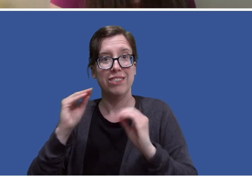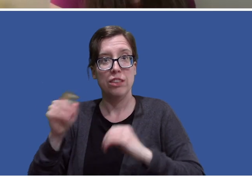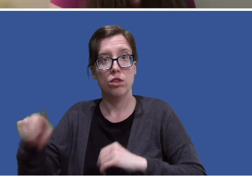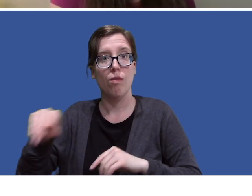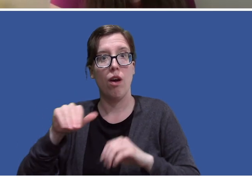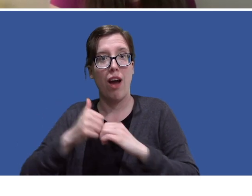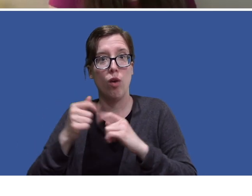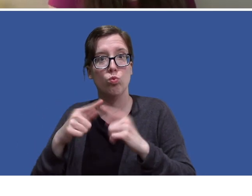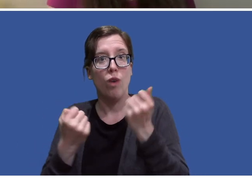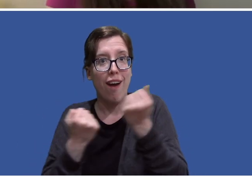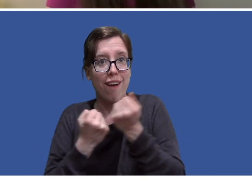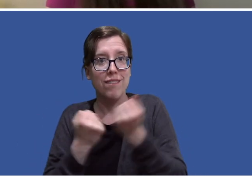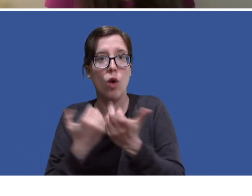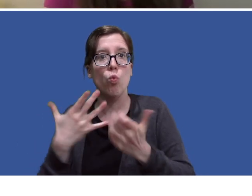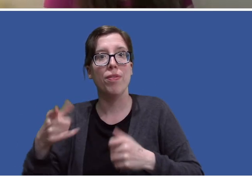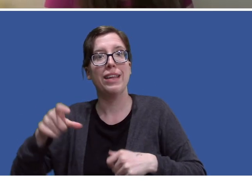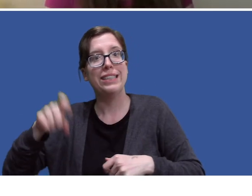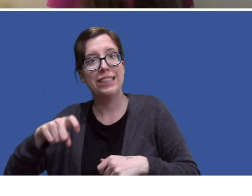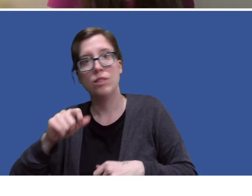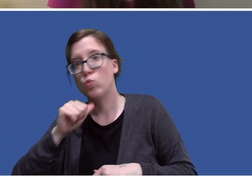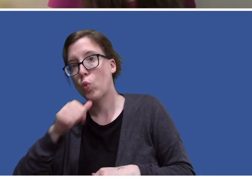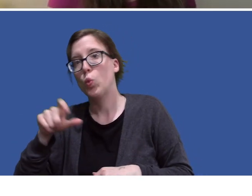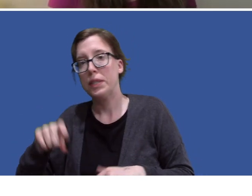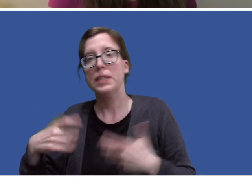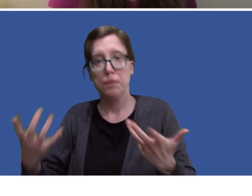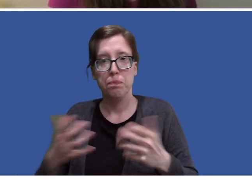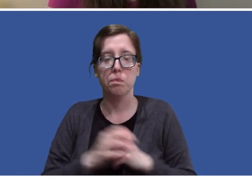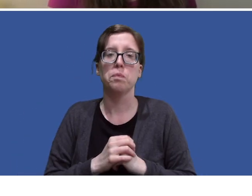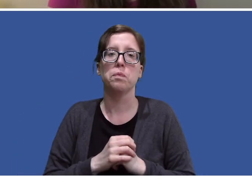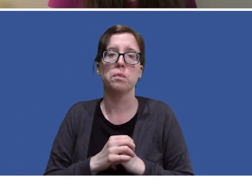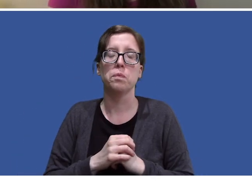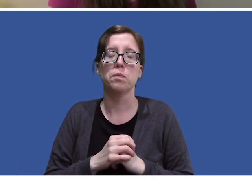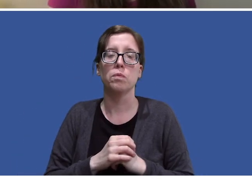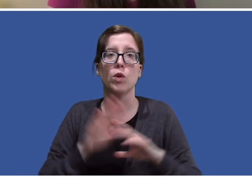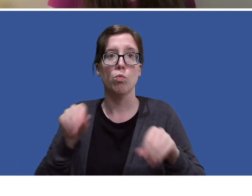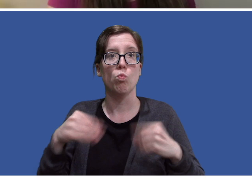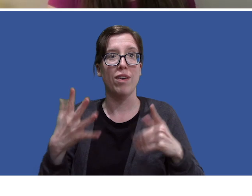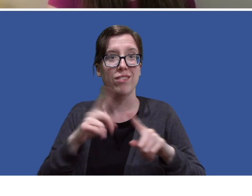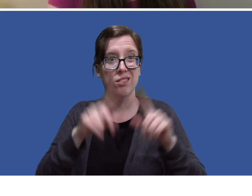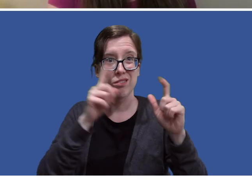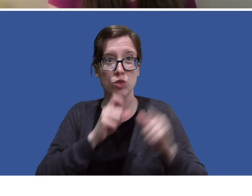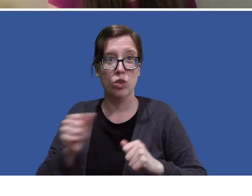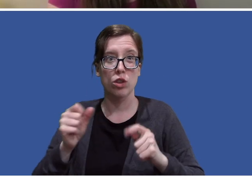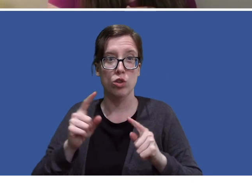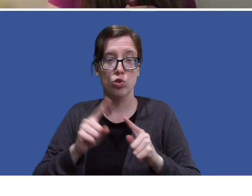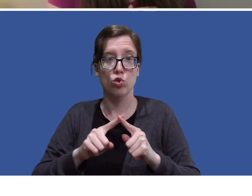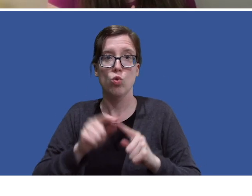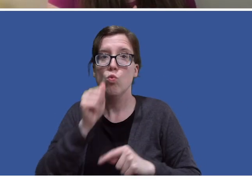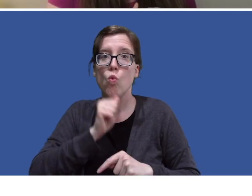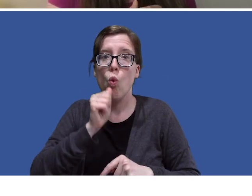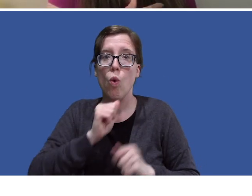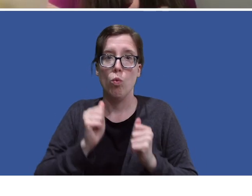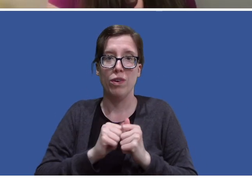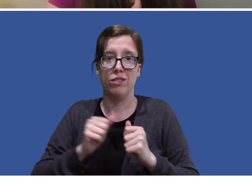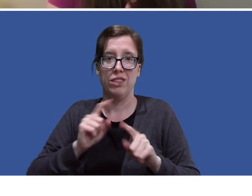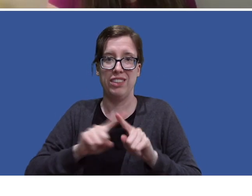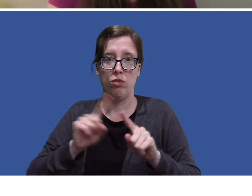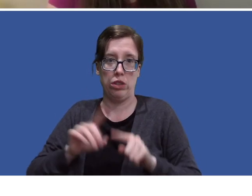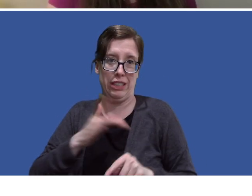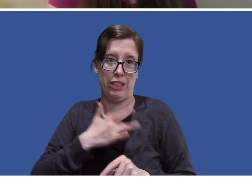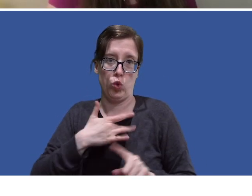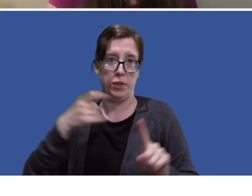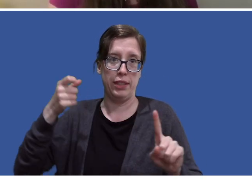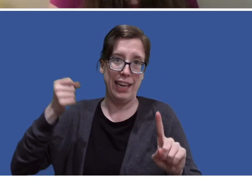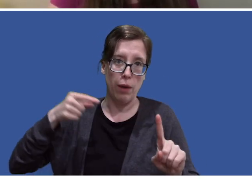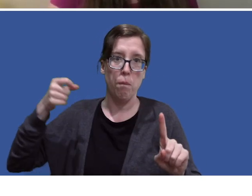Providing strategies to cope with sensory input. Maybe one of the strategies is, I'm going to go take a walk.